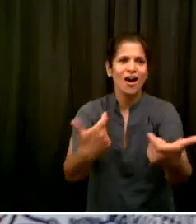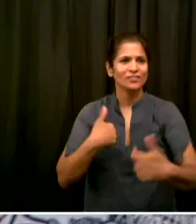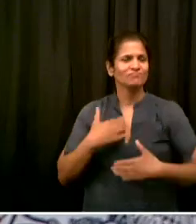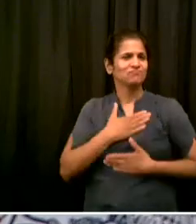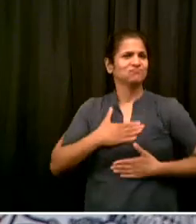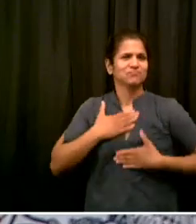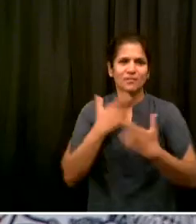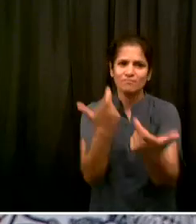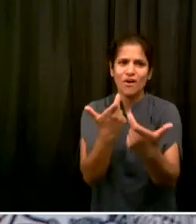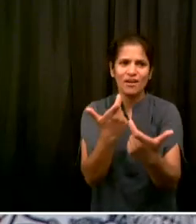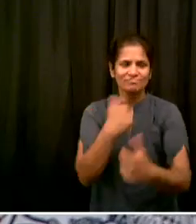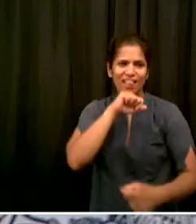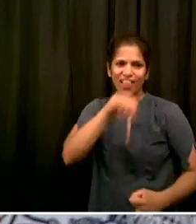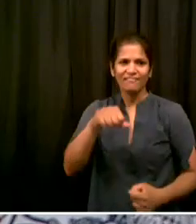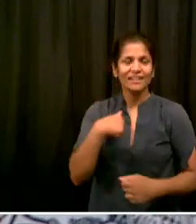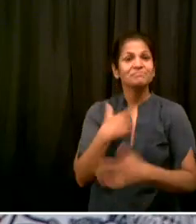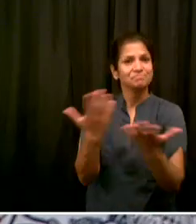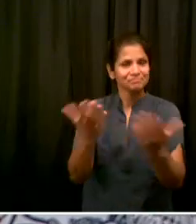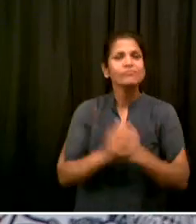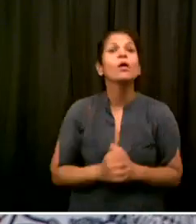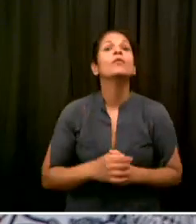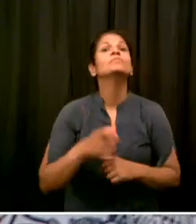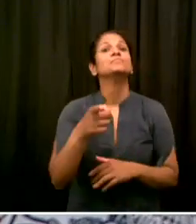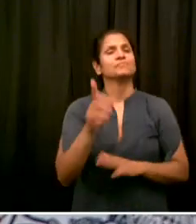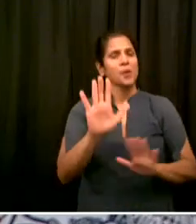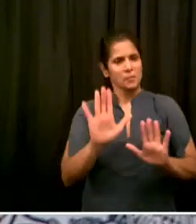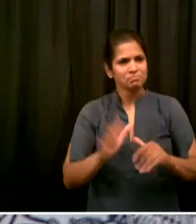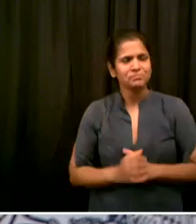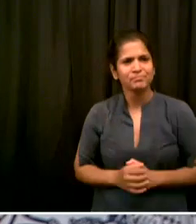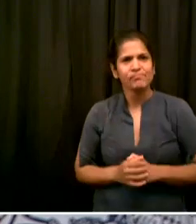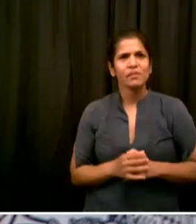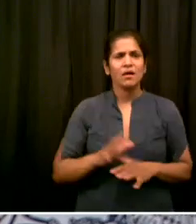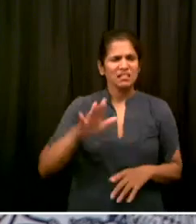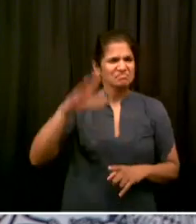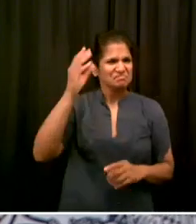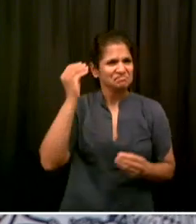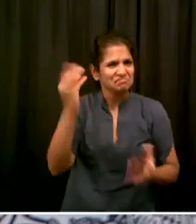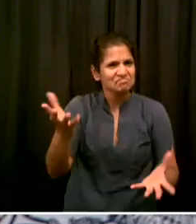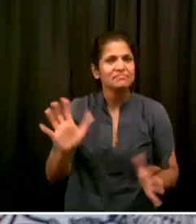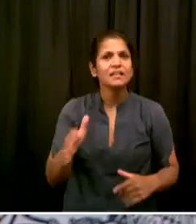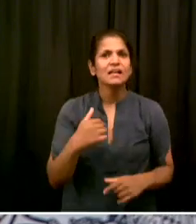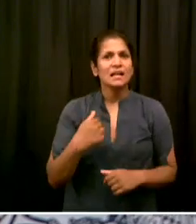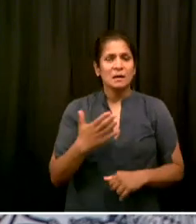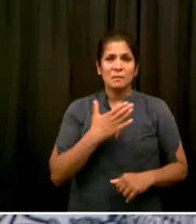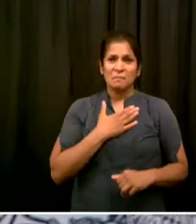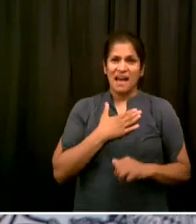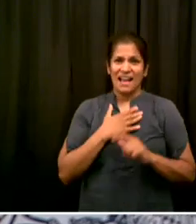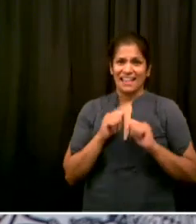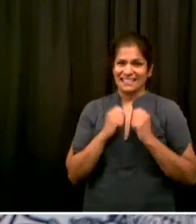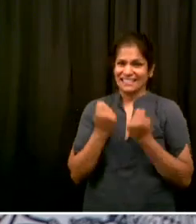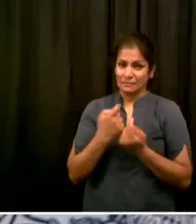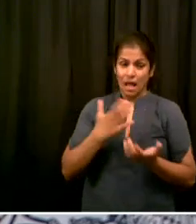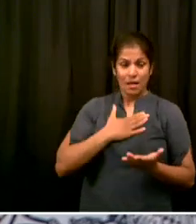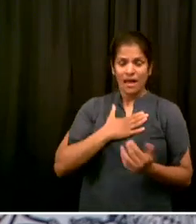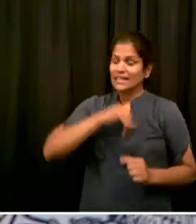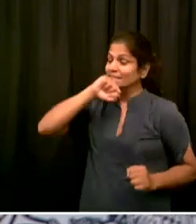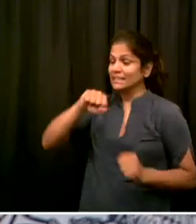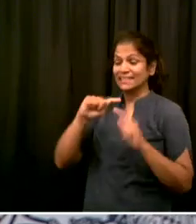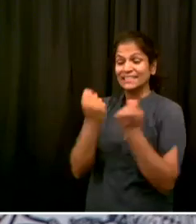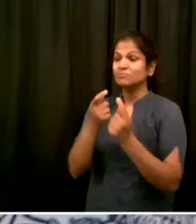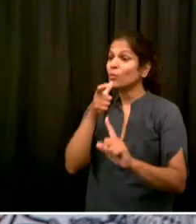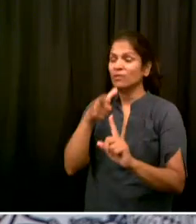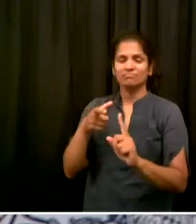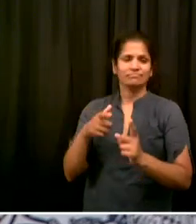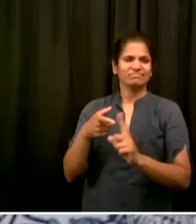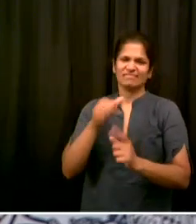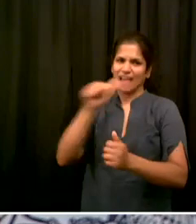differences with because I grew up rooting for another team, well, today I'm a Yankees fan because they're doing something great